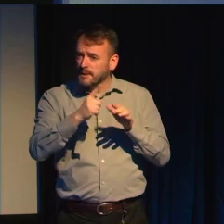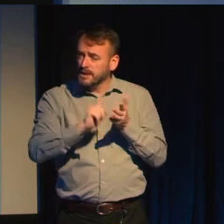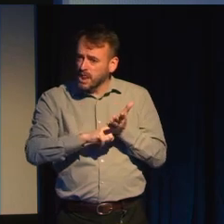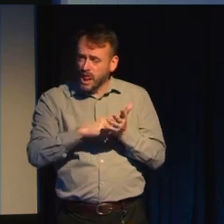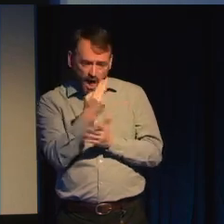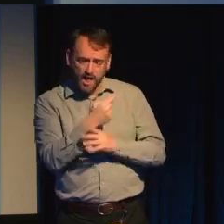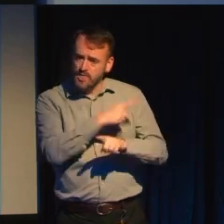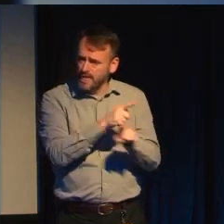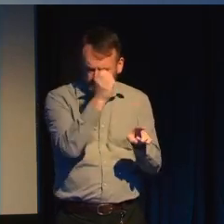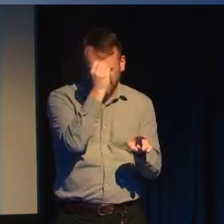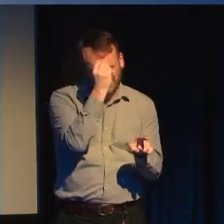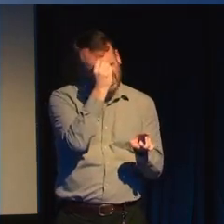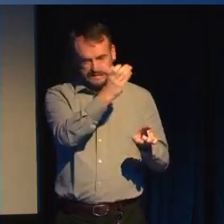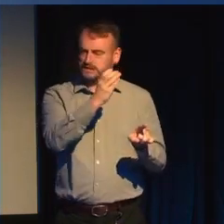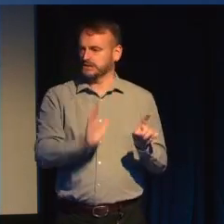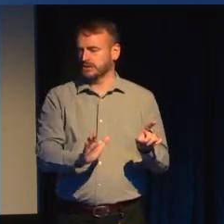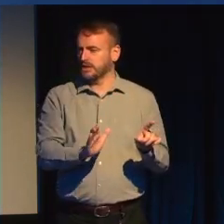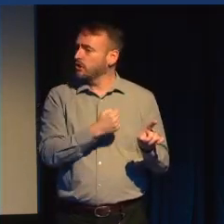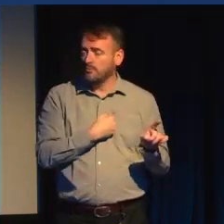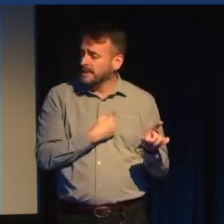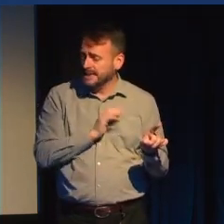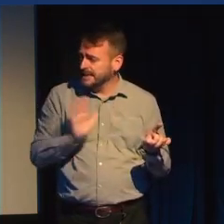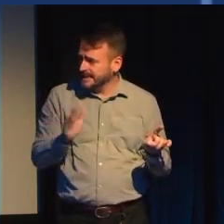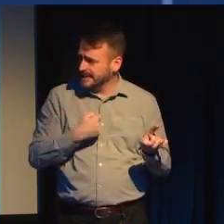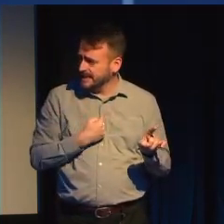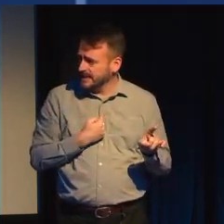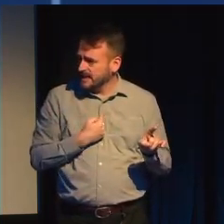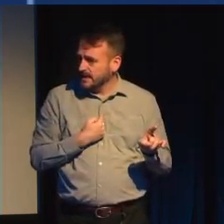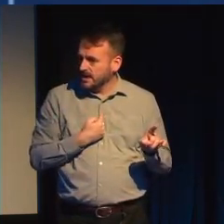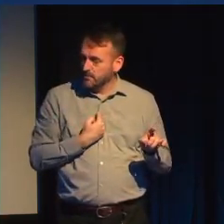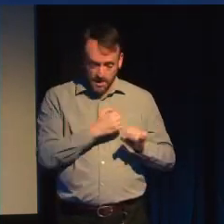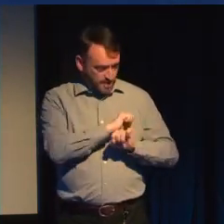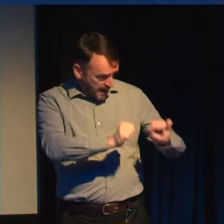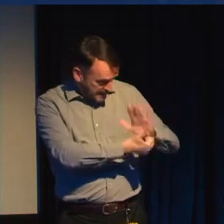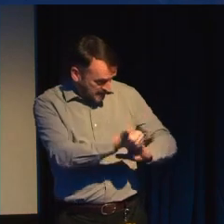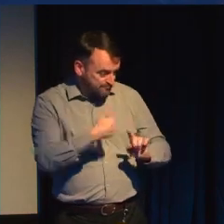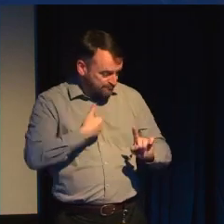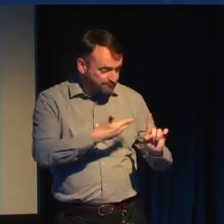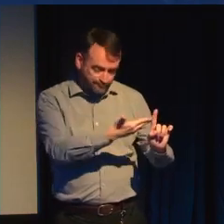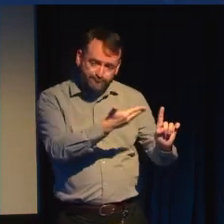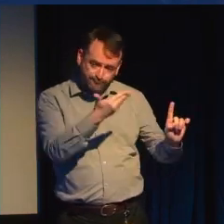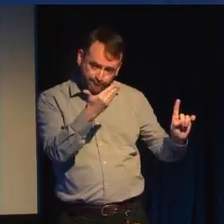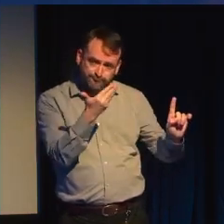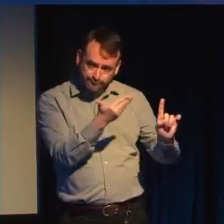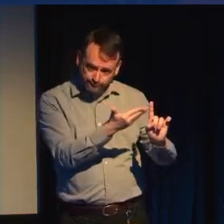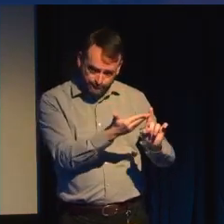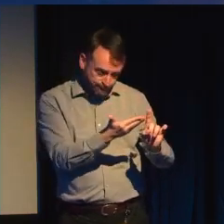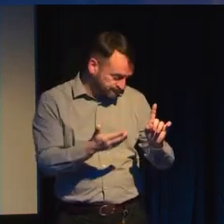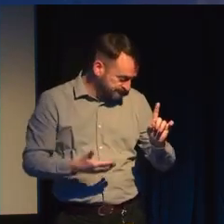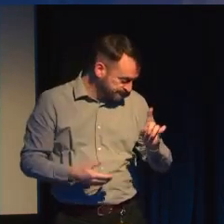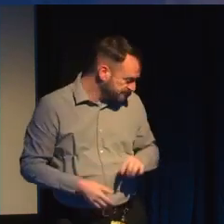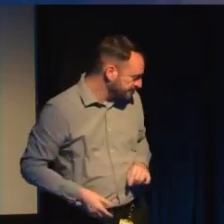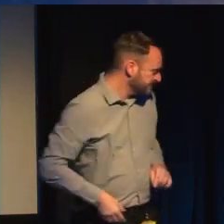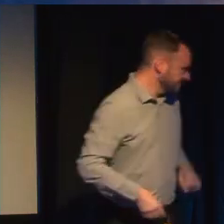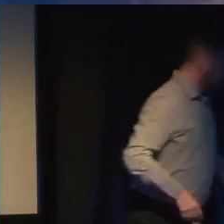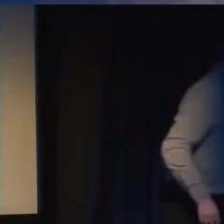to say, it was nothing to do with me, apart from the fact that I recognised their incredible talent. So, this was our